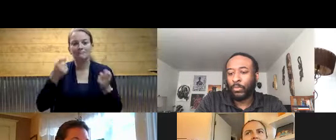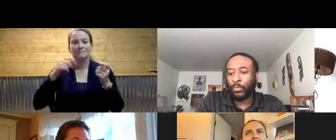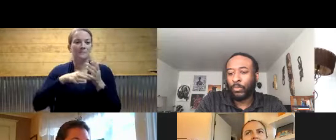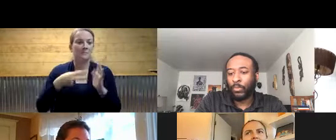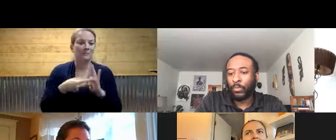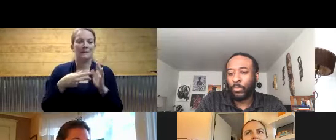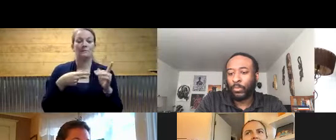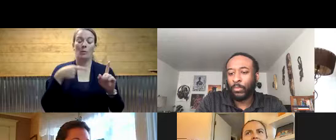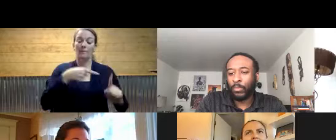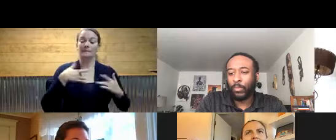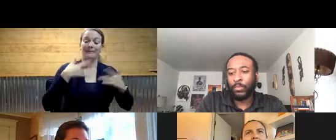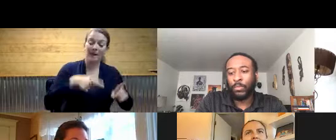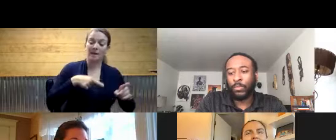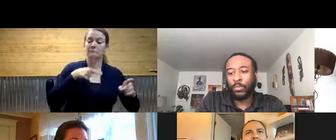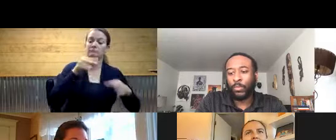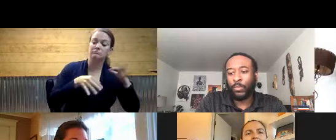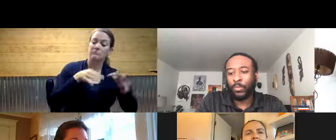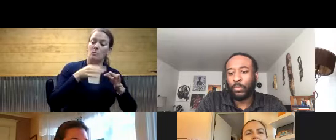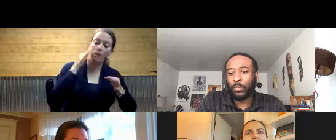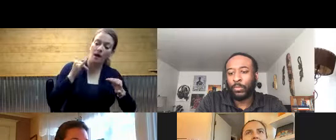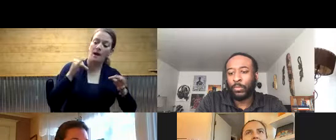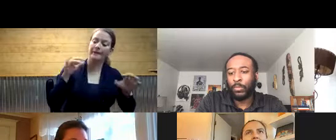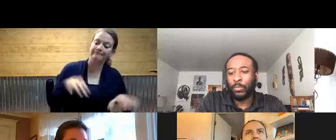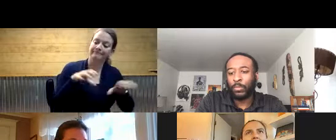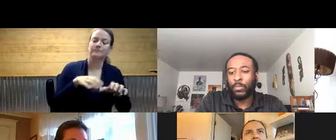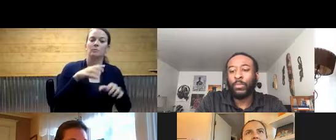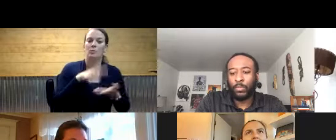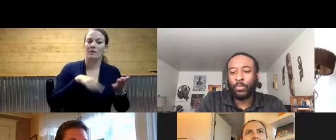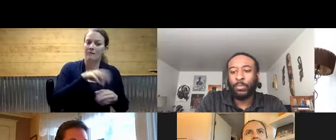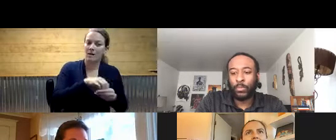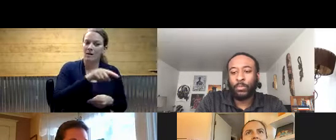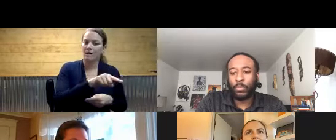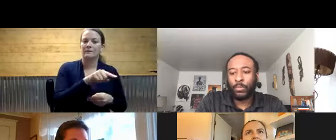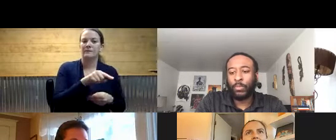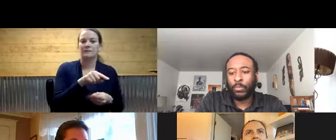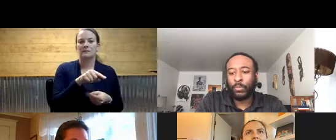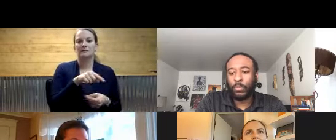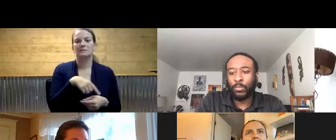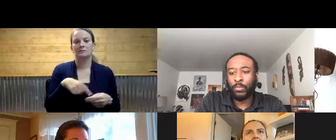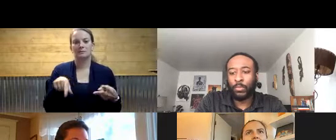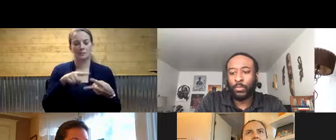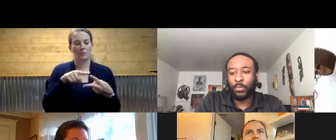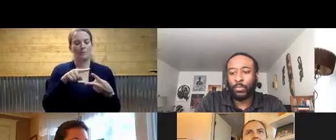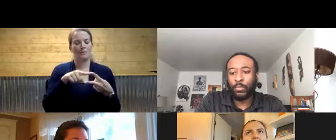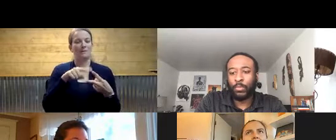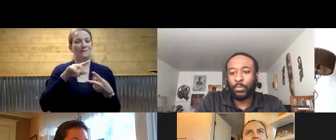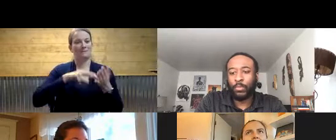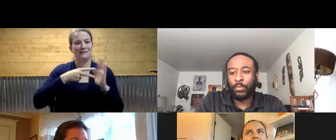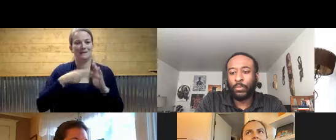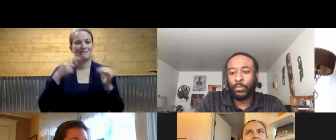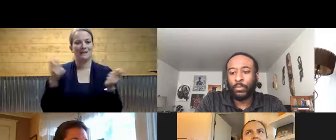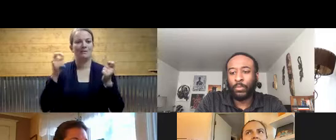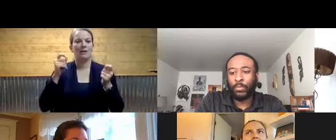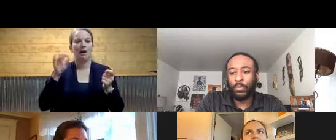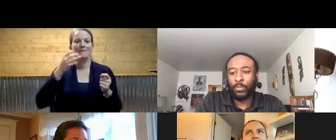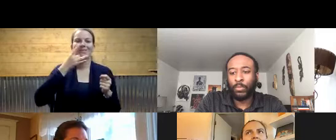what the event is or what goes on and what's part of it, like Diwali being this festival of lights. So we always have